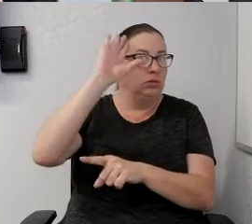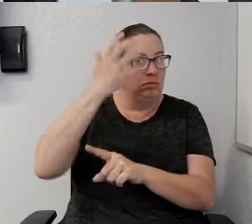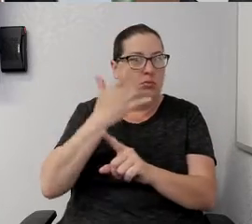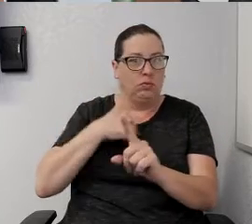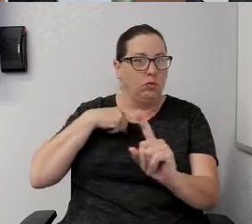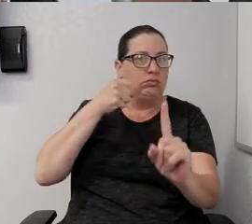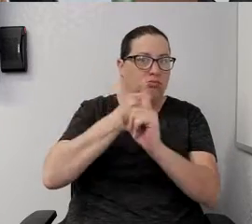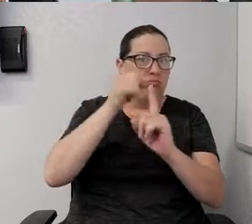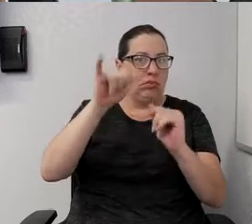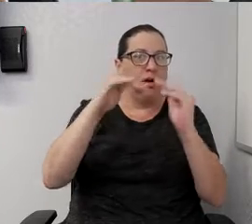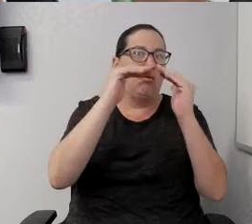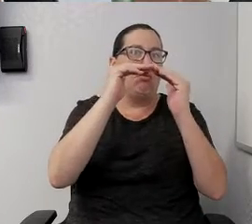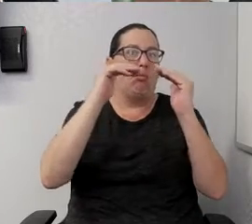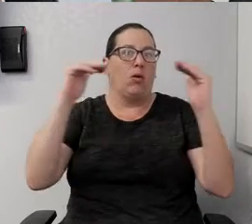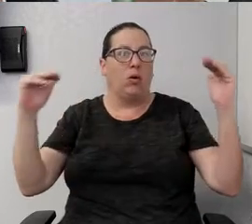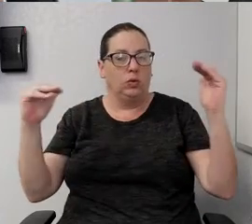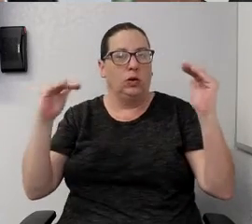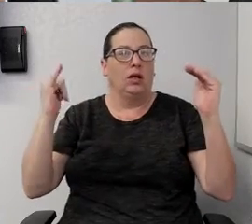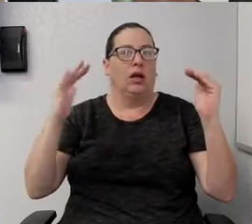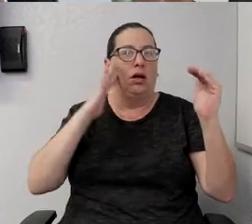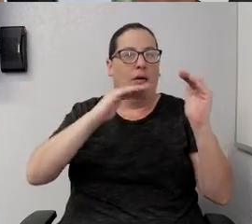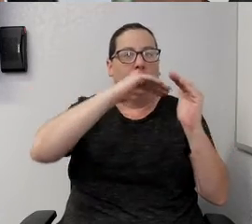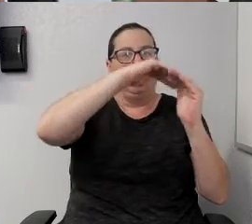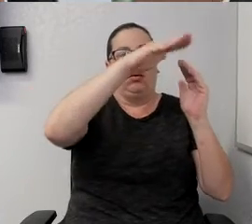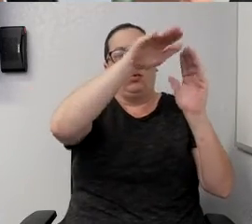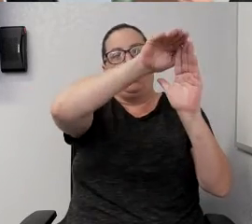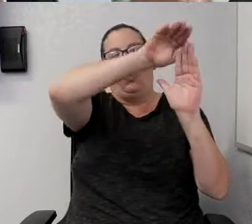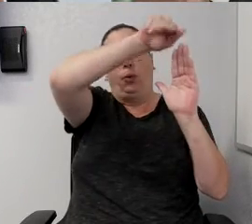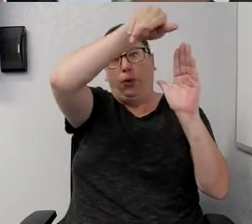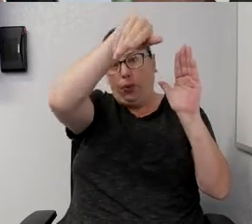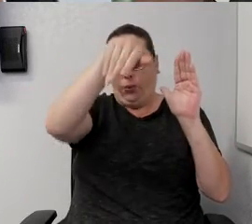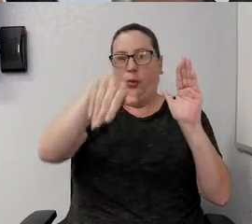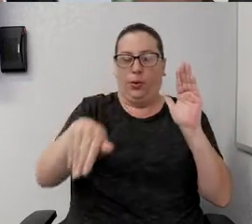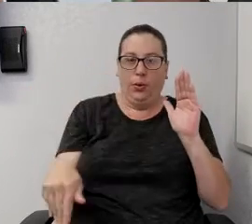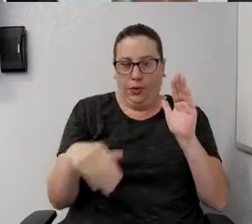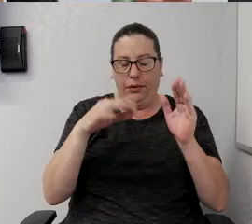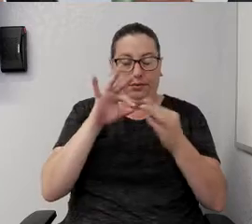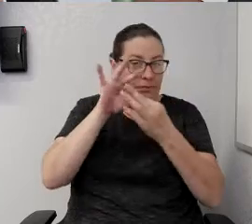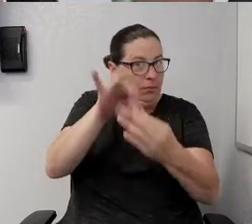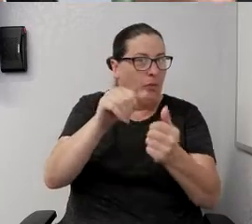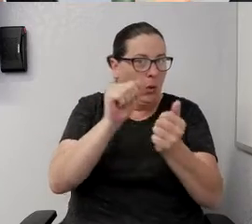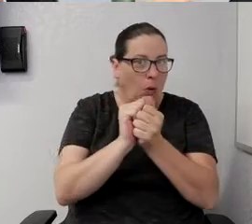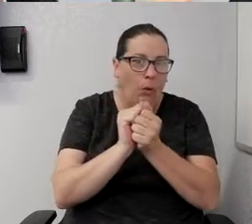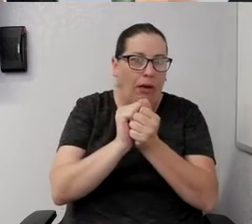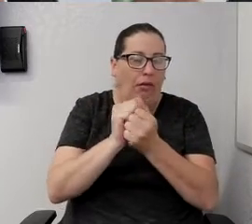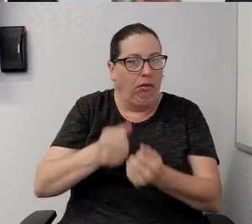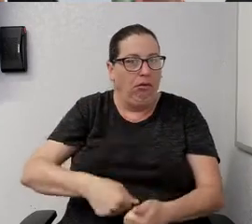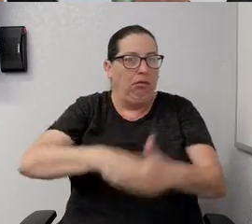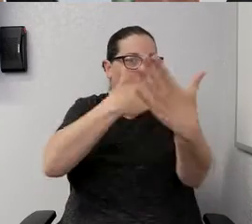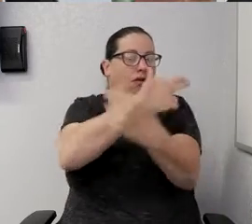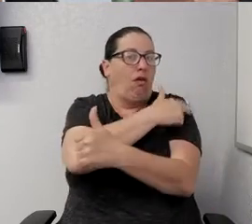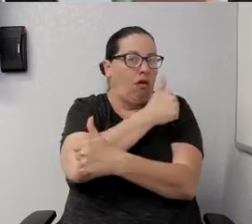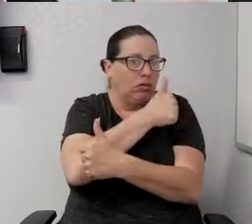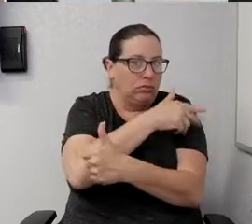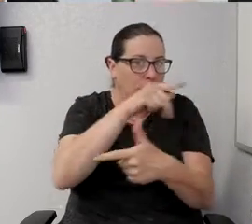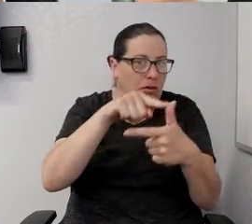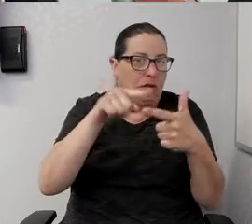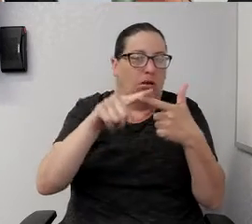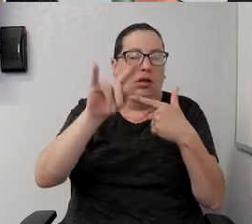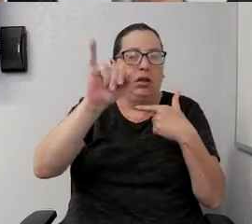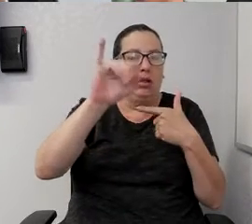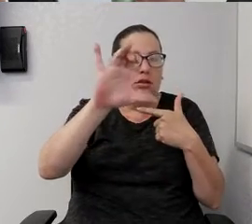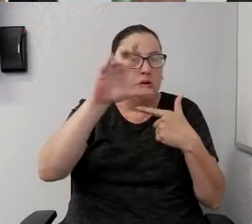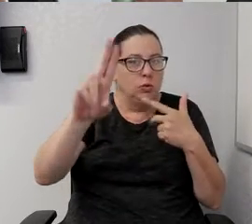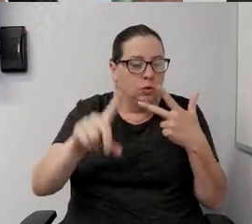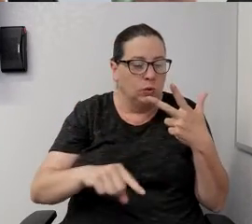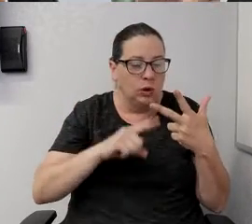actually be coming down the slope in terms of hospitalization, ICU admission,